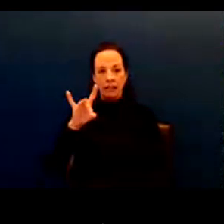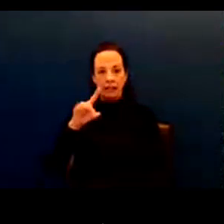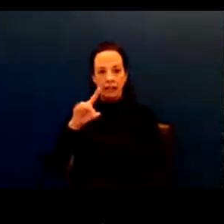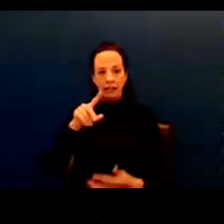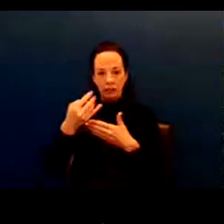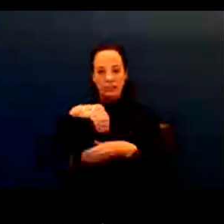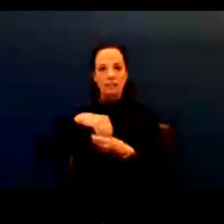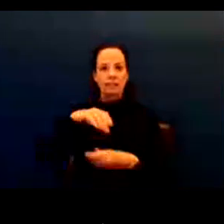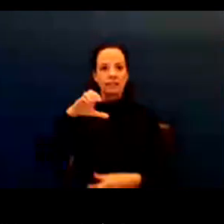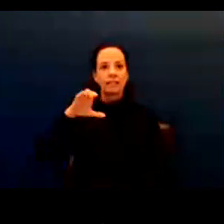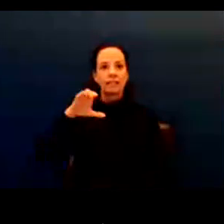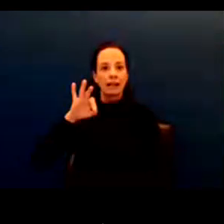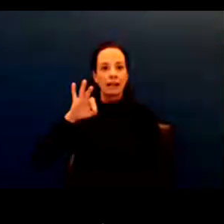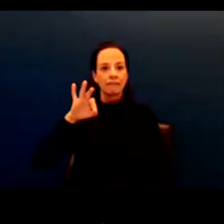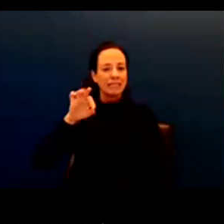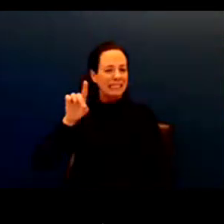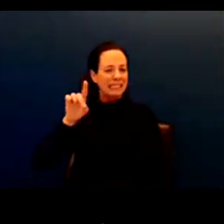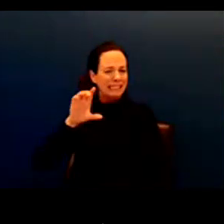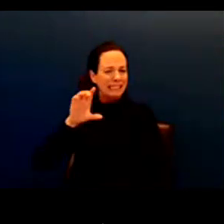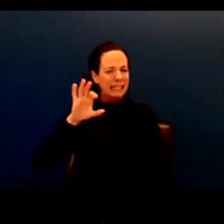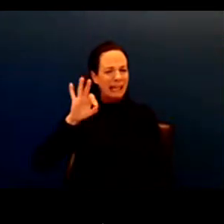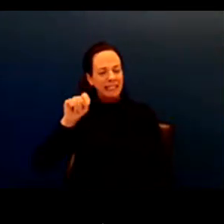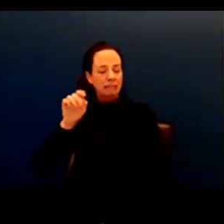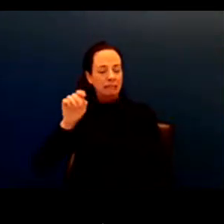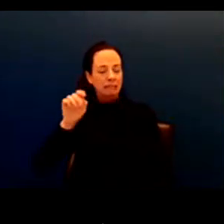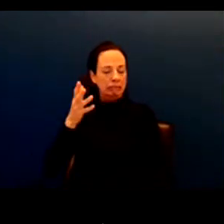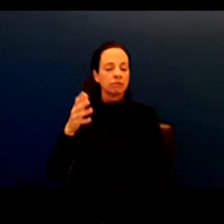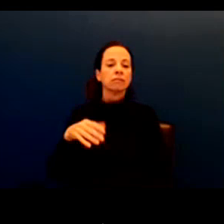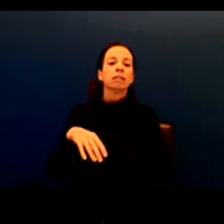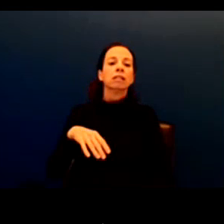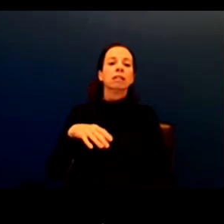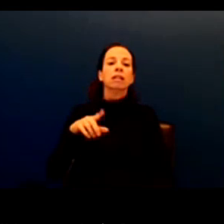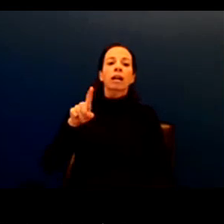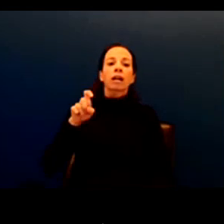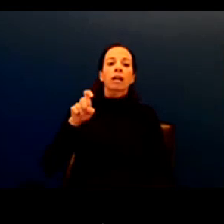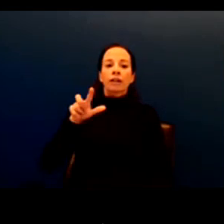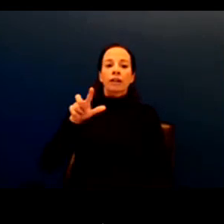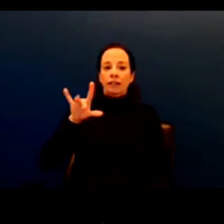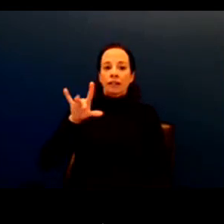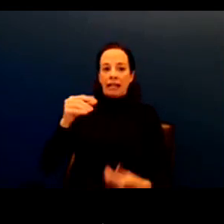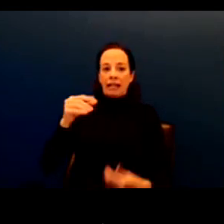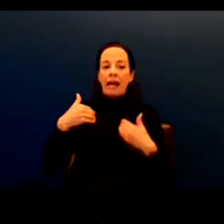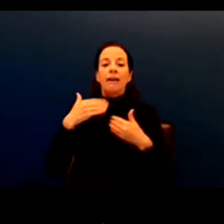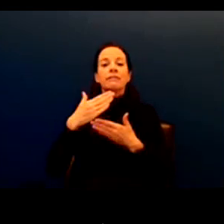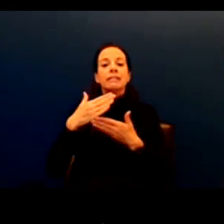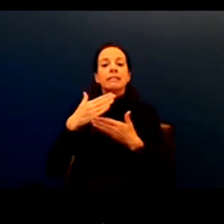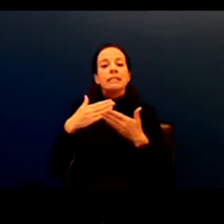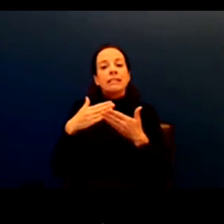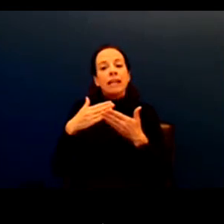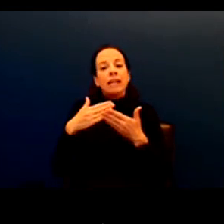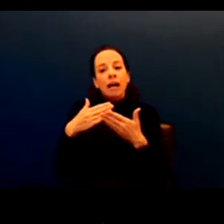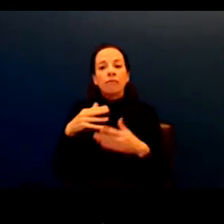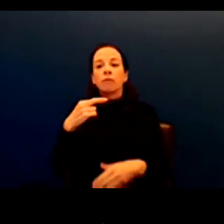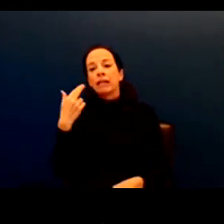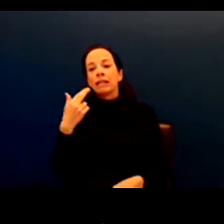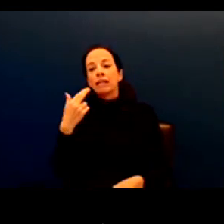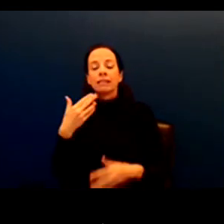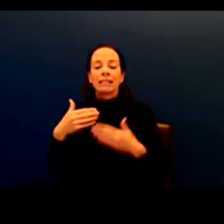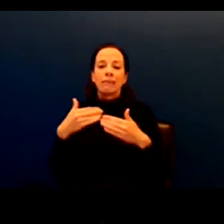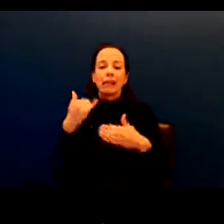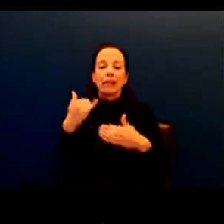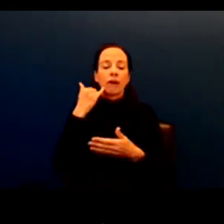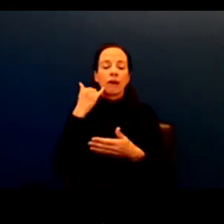CFT. 138 of those projects have some level of risk identified, whether it's low, medium, or high. About 90 of